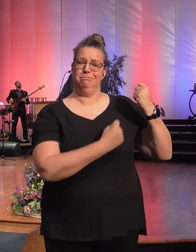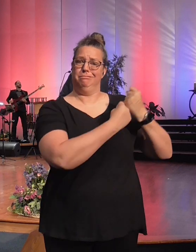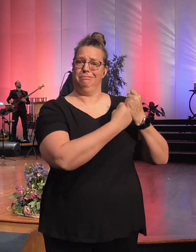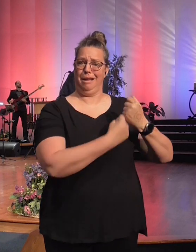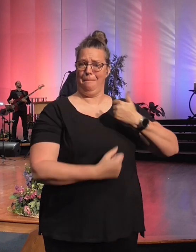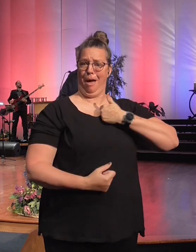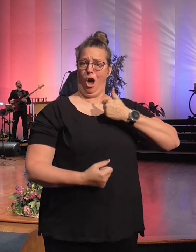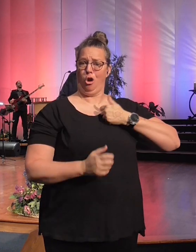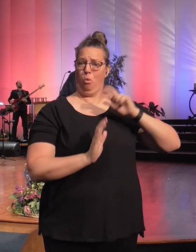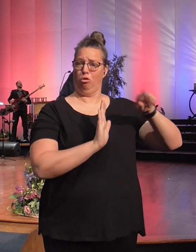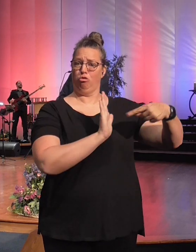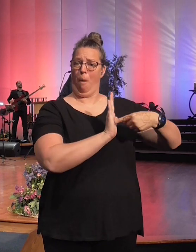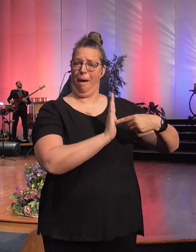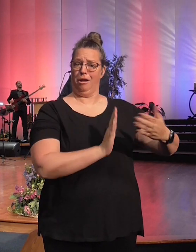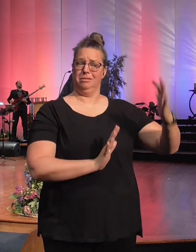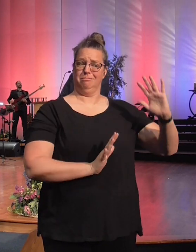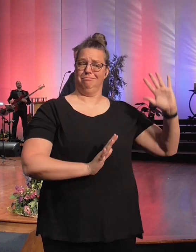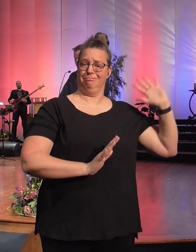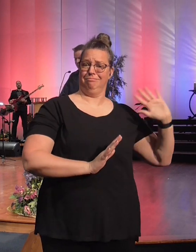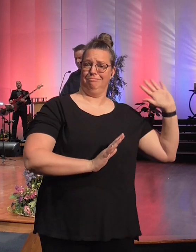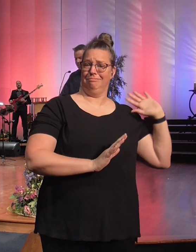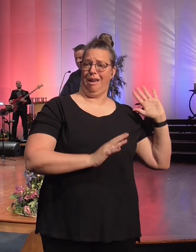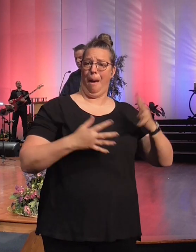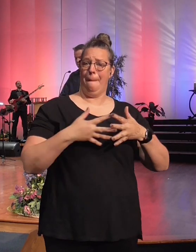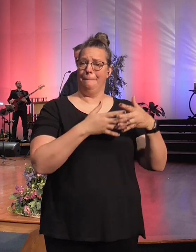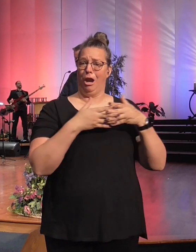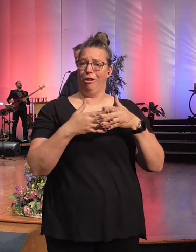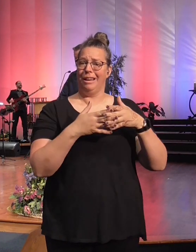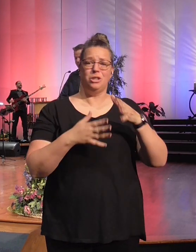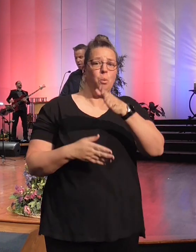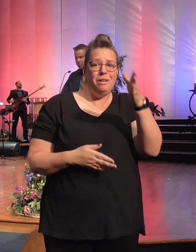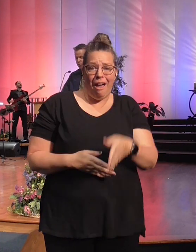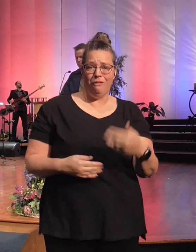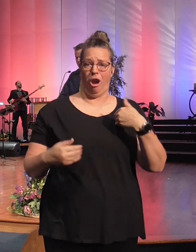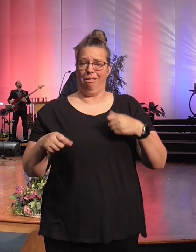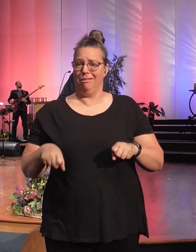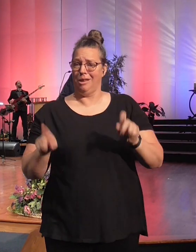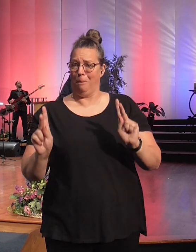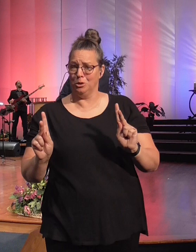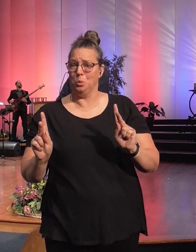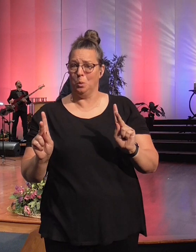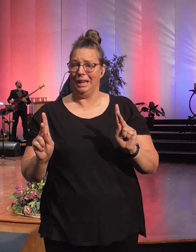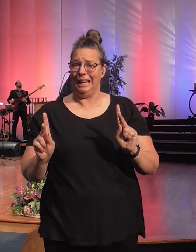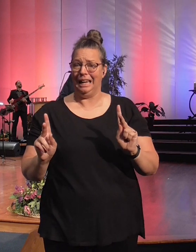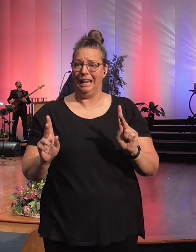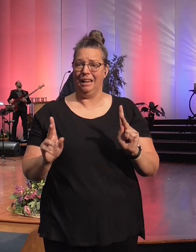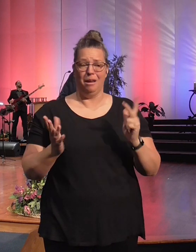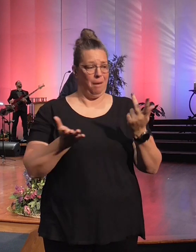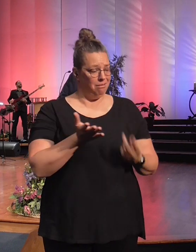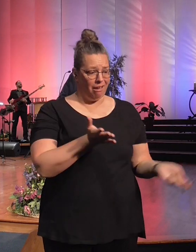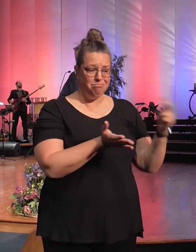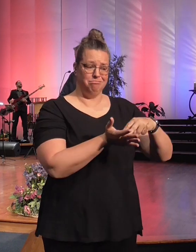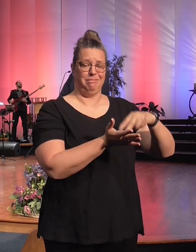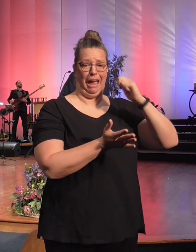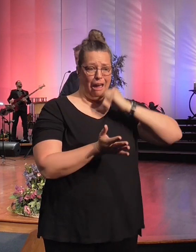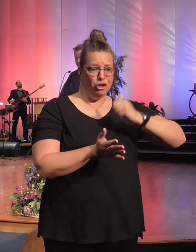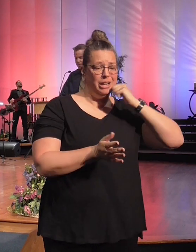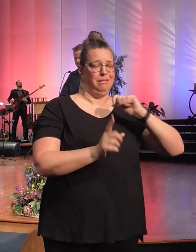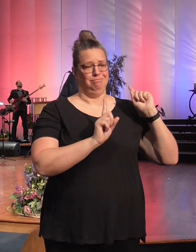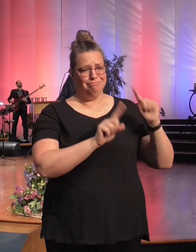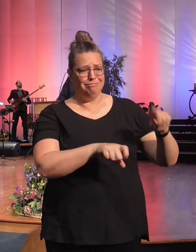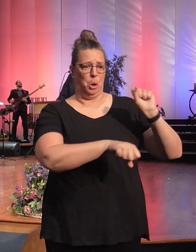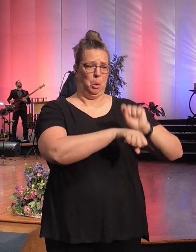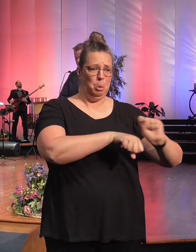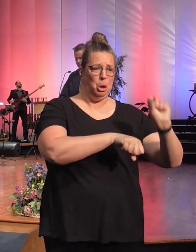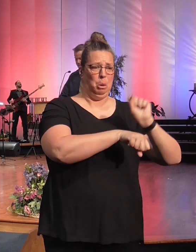models, generations of Americans who never had anything close to this kind of opportunity, but who got up every day and went to work believing